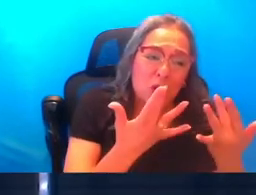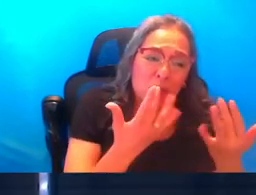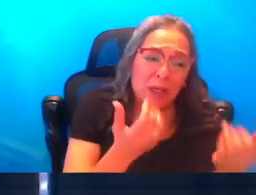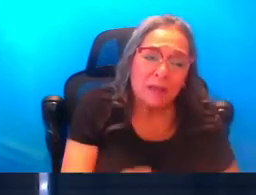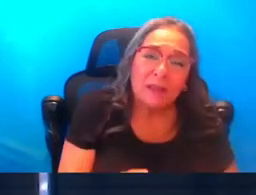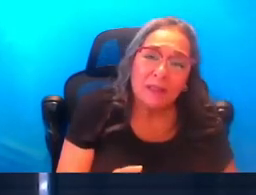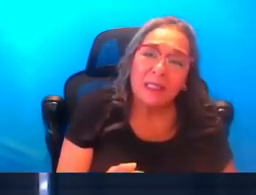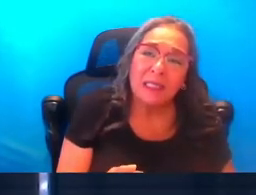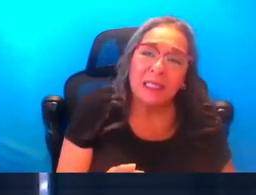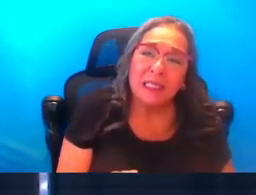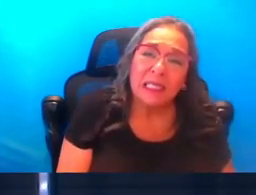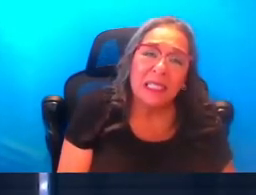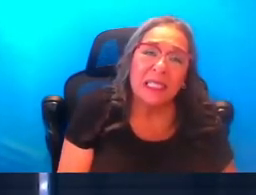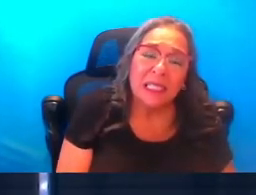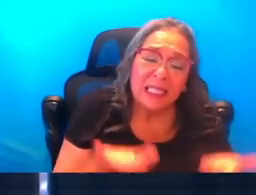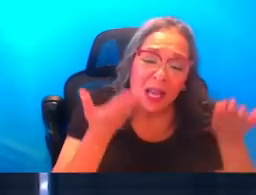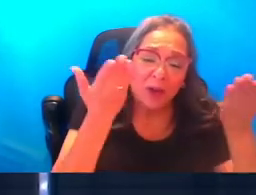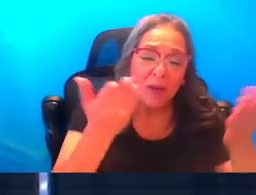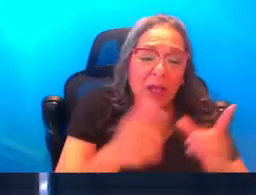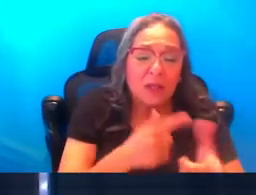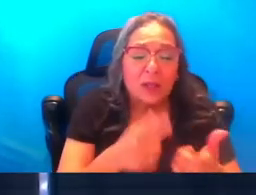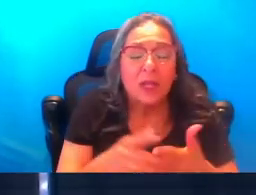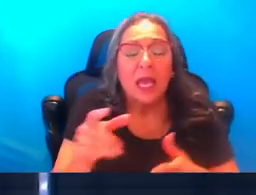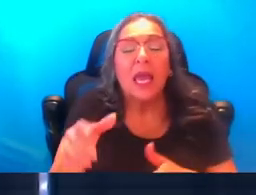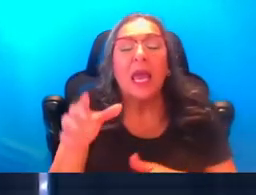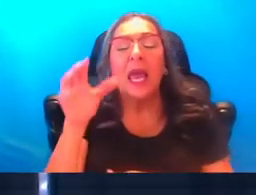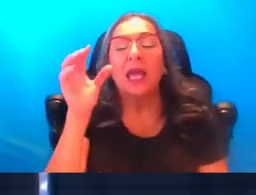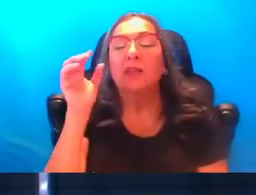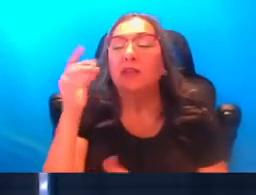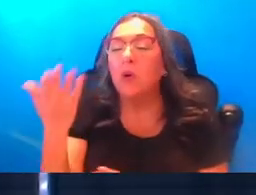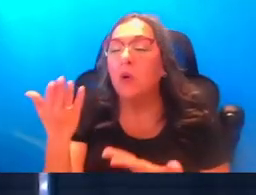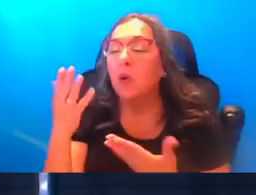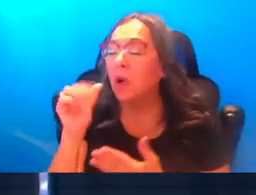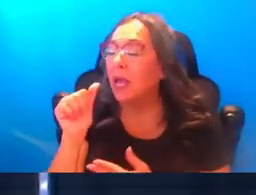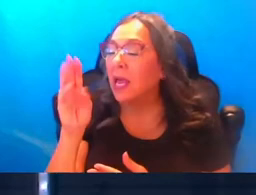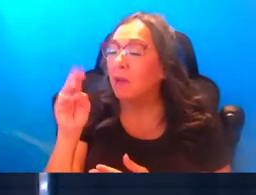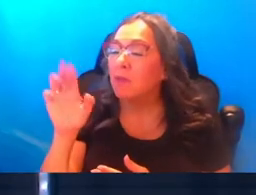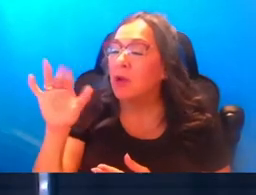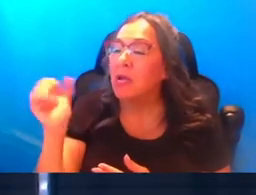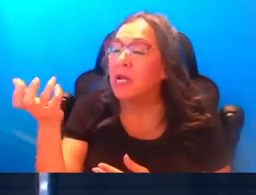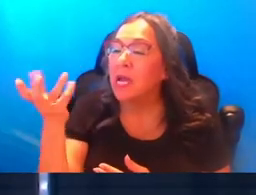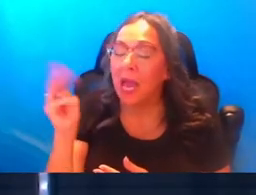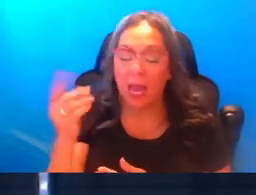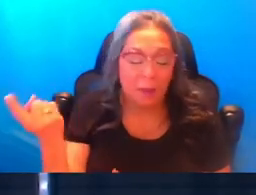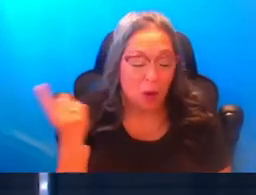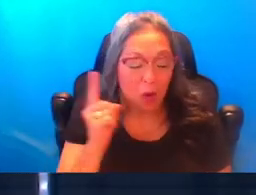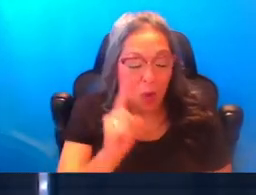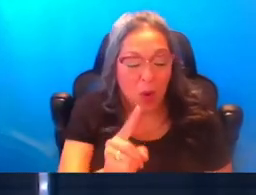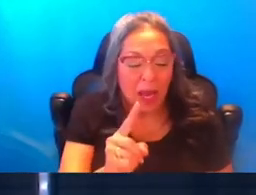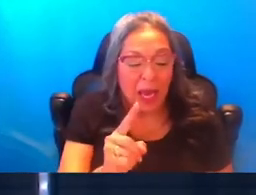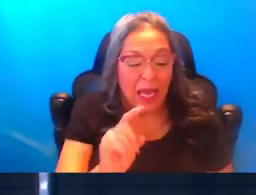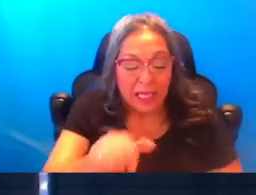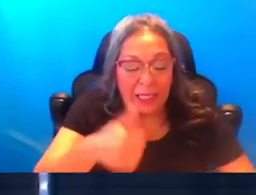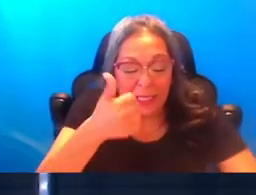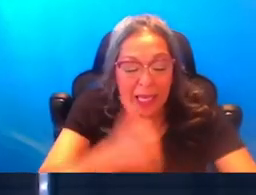where God had told him to go, Abraham built an altar and arranged the wood on it. And then he tied his son